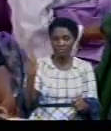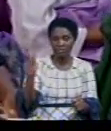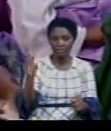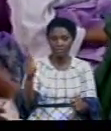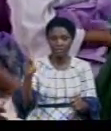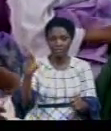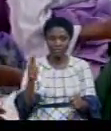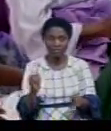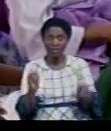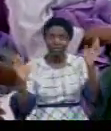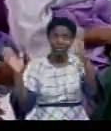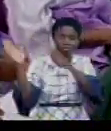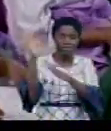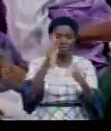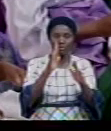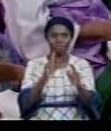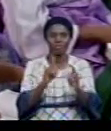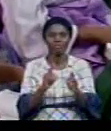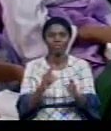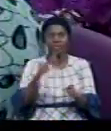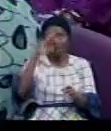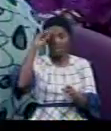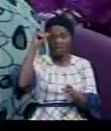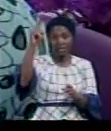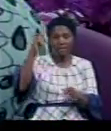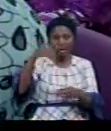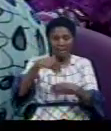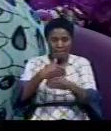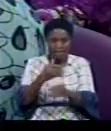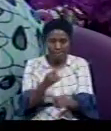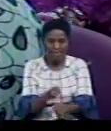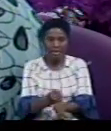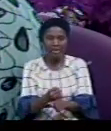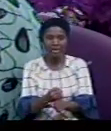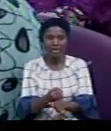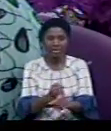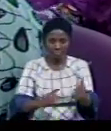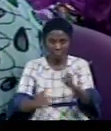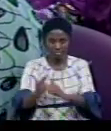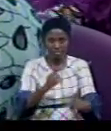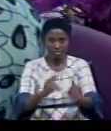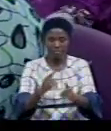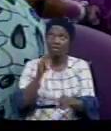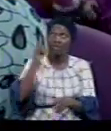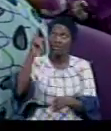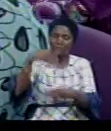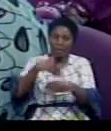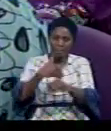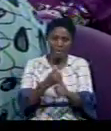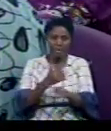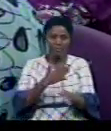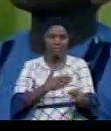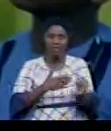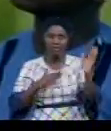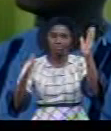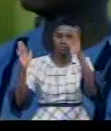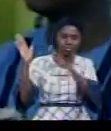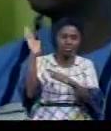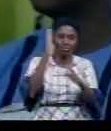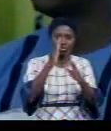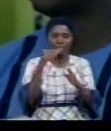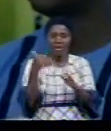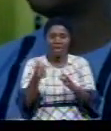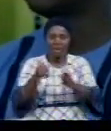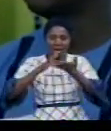storm, read it that way, he maketh my storm a calm. And it